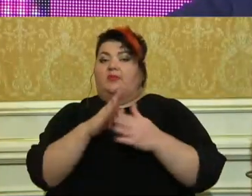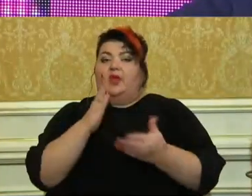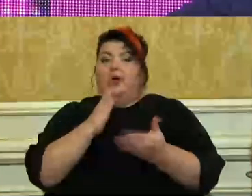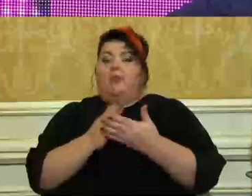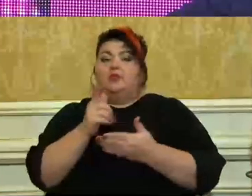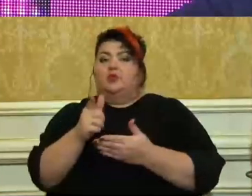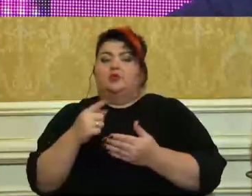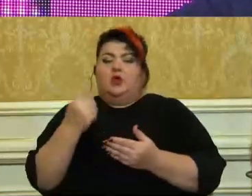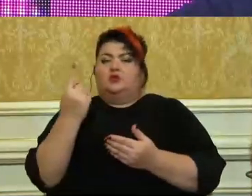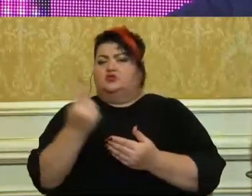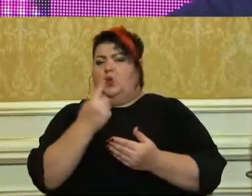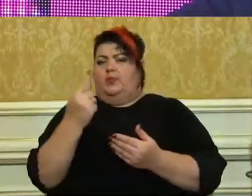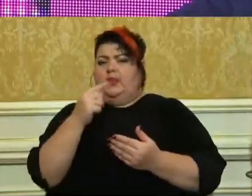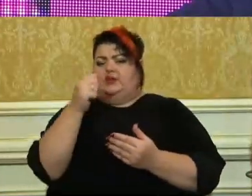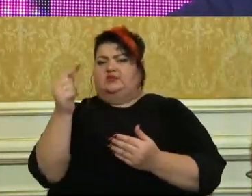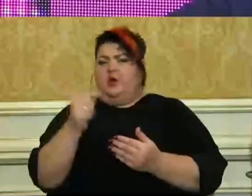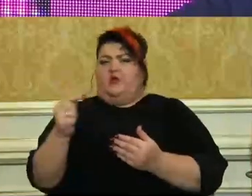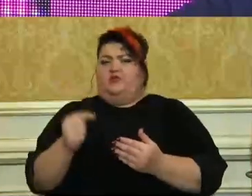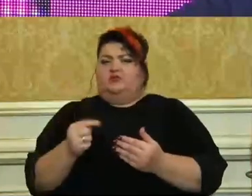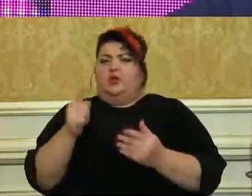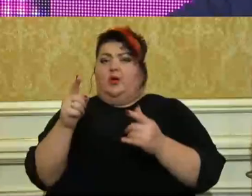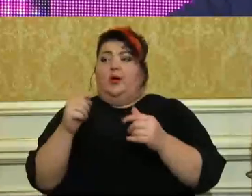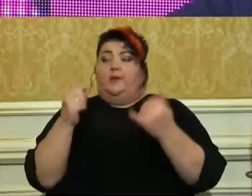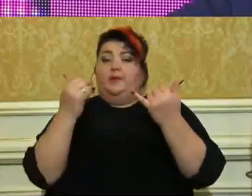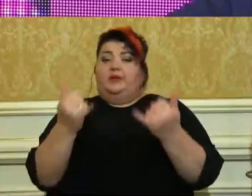are quite nice. We have